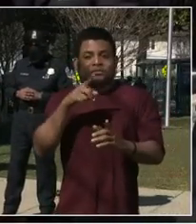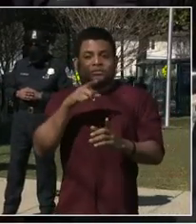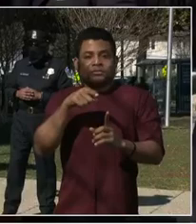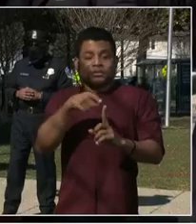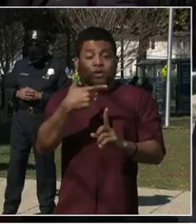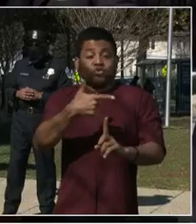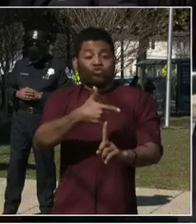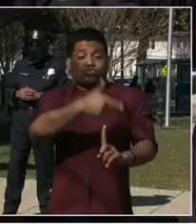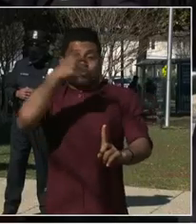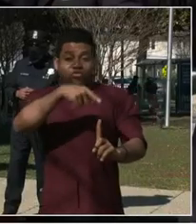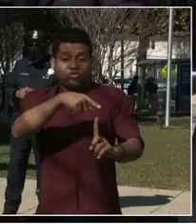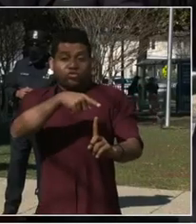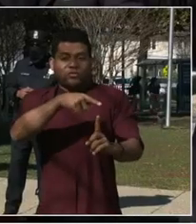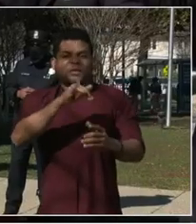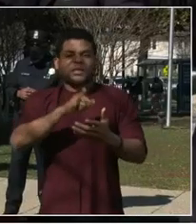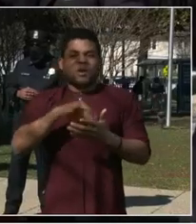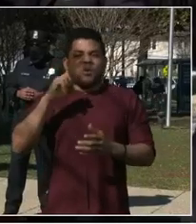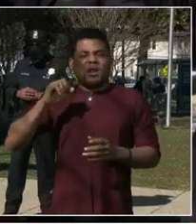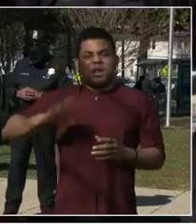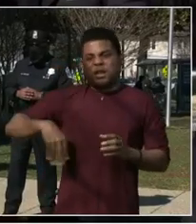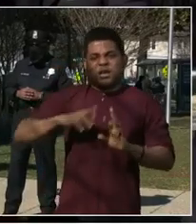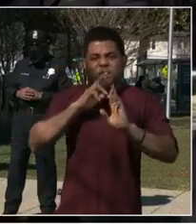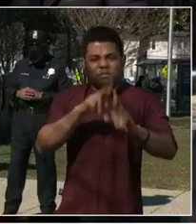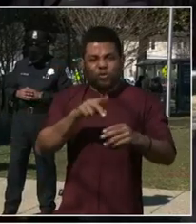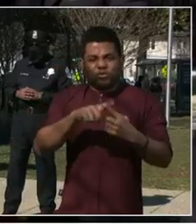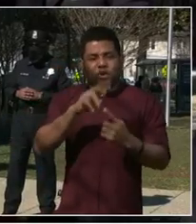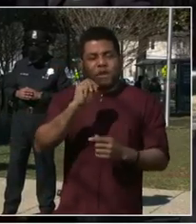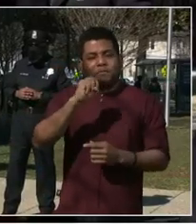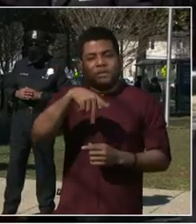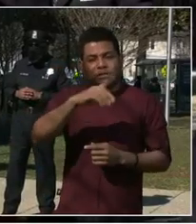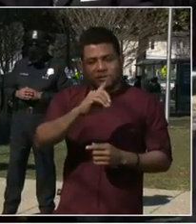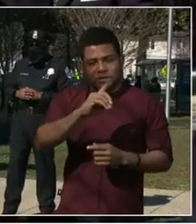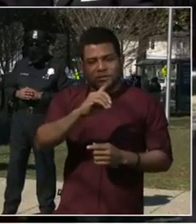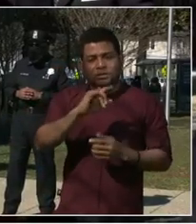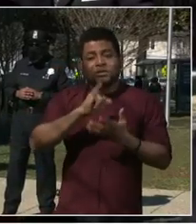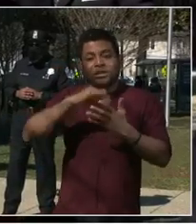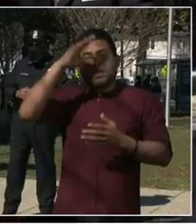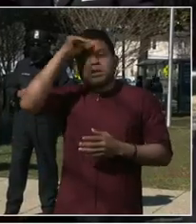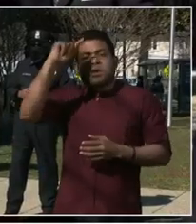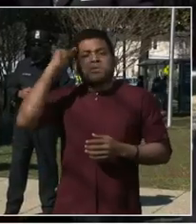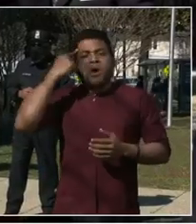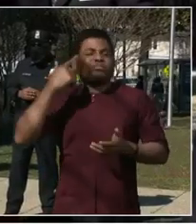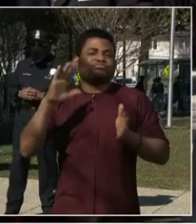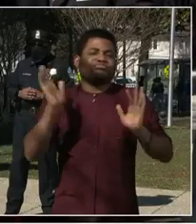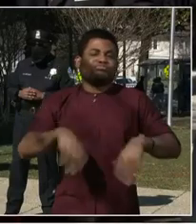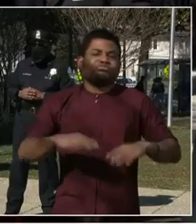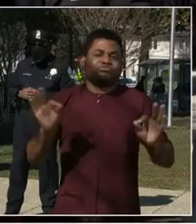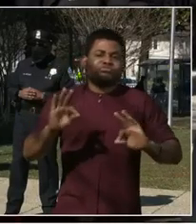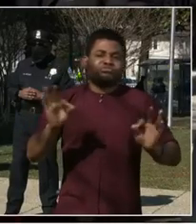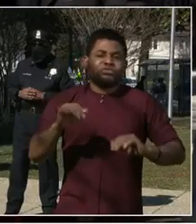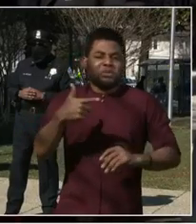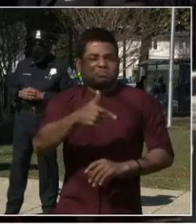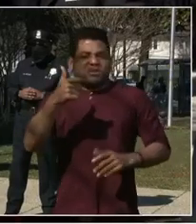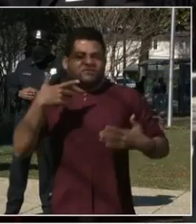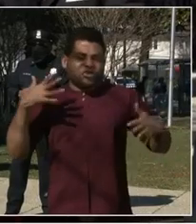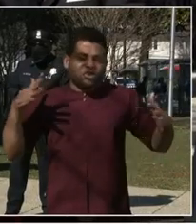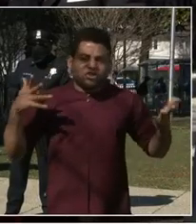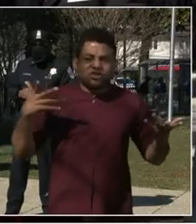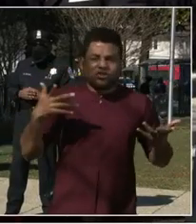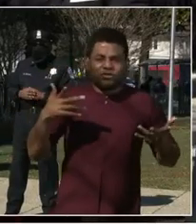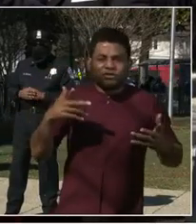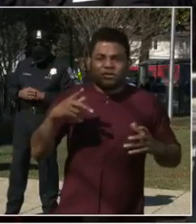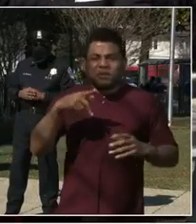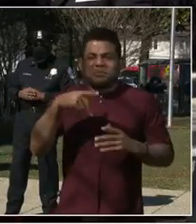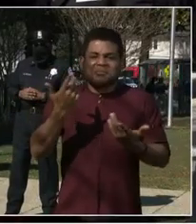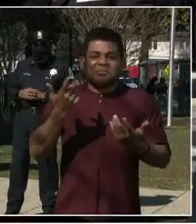to the Metropolitan Police Department. The guy, he thought he got shot with a pellet gun, actually. So it was a late report to MPD. So we had